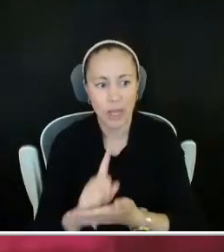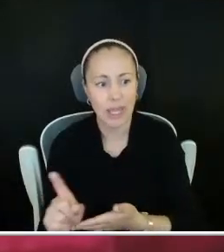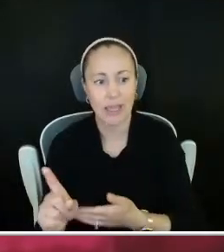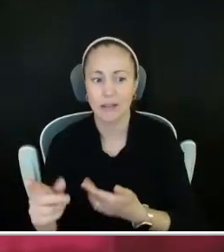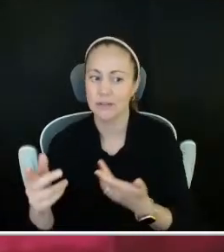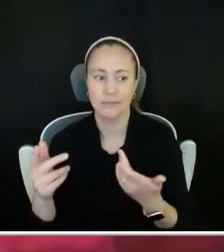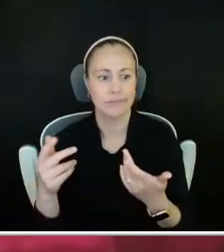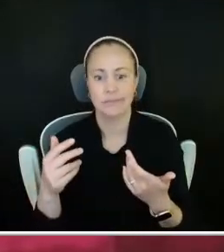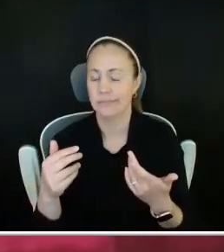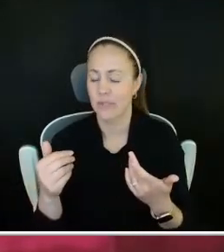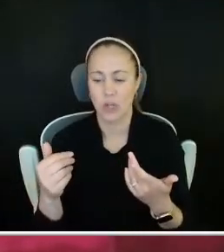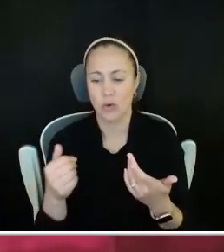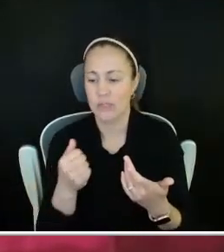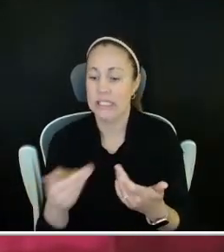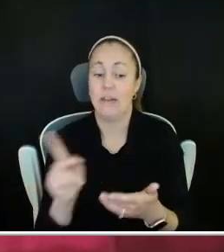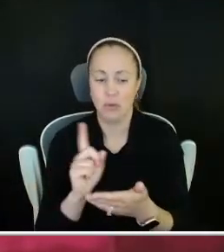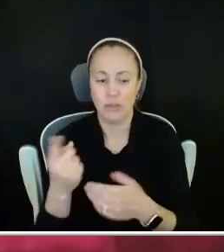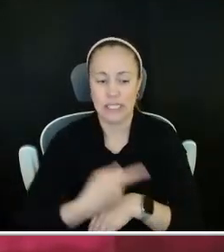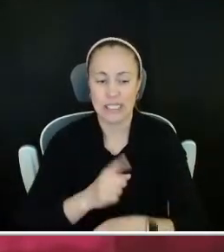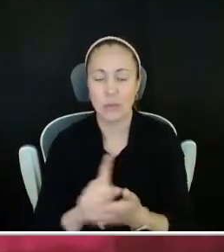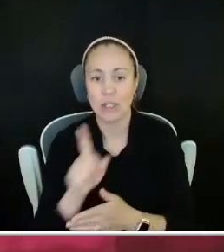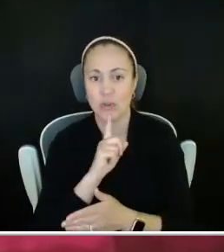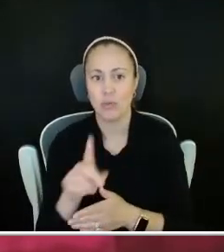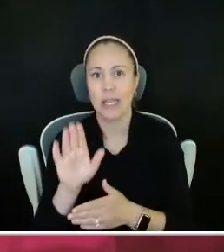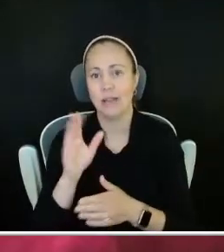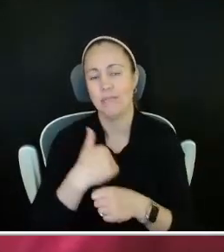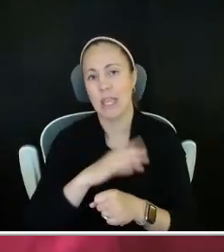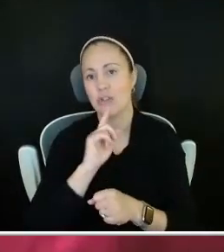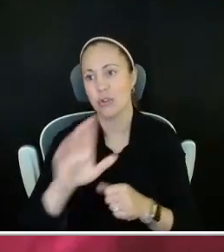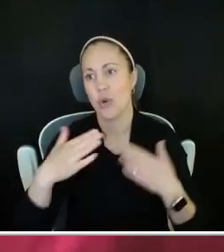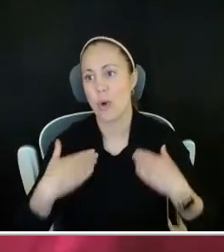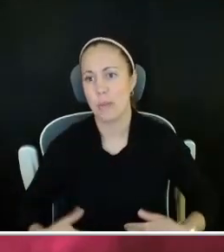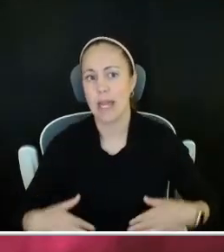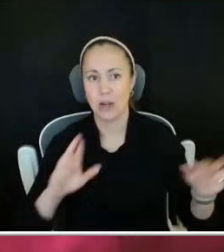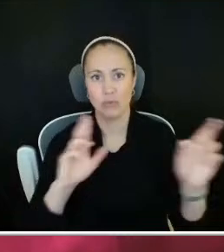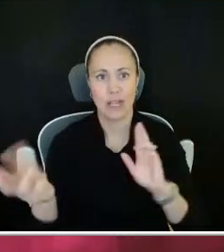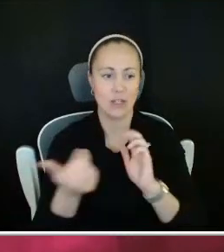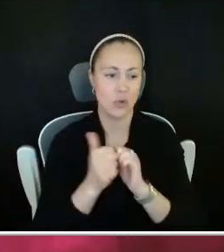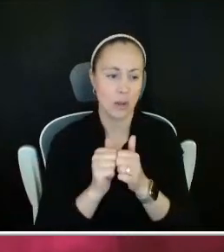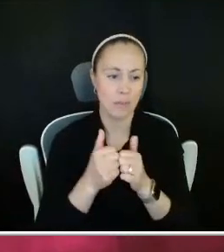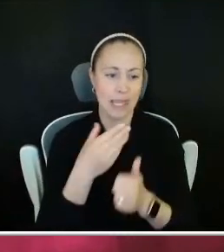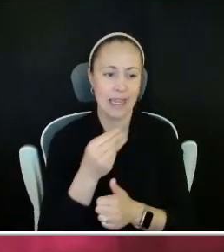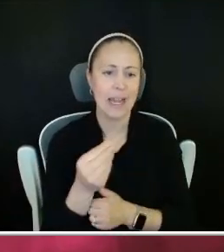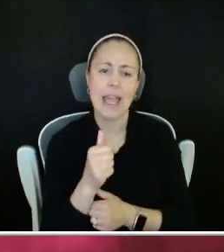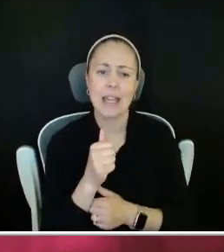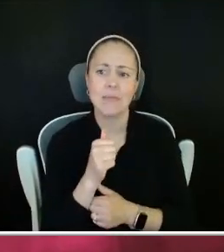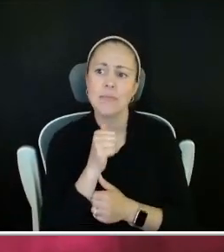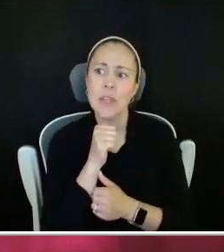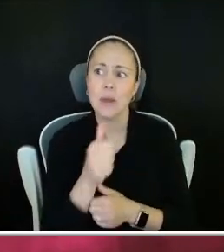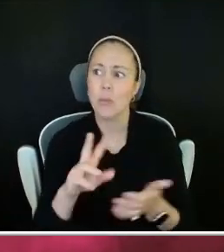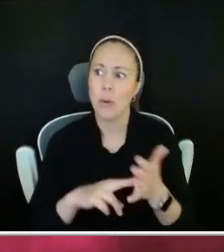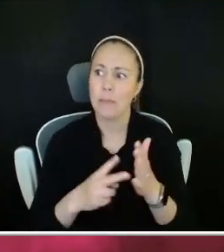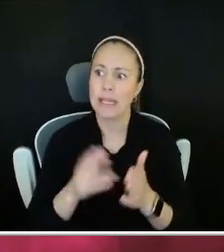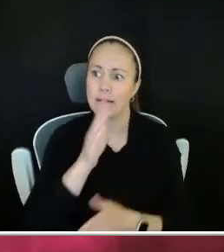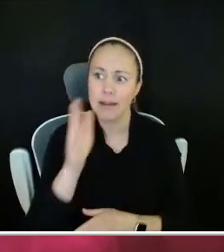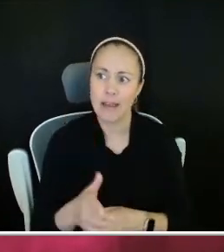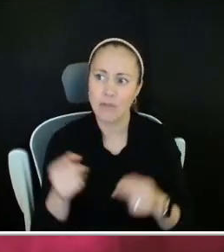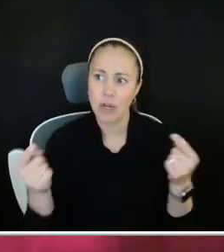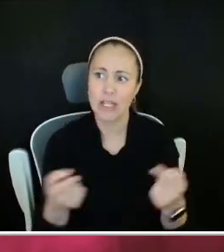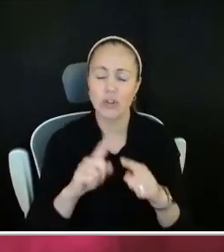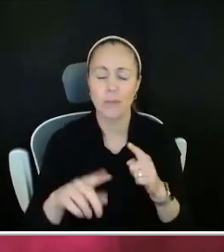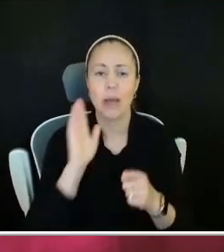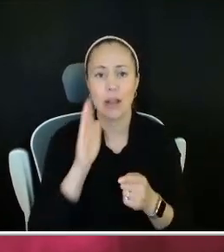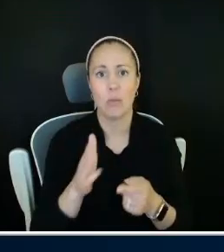your body ready to compete, and it won't totally negate your risk of injury, but it'll significantly decrease